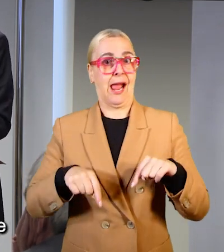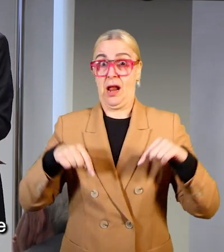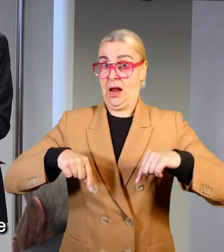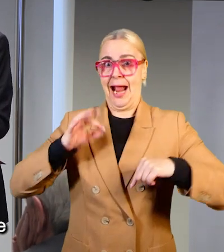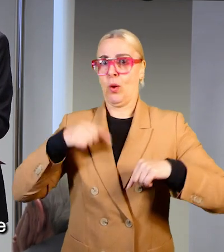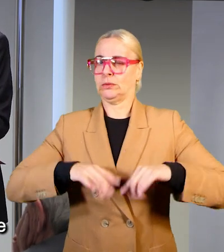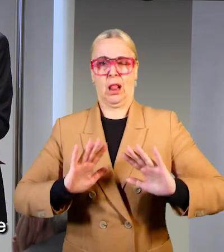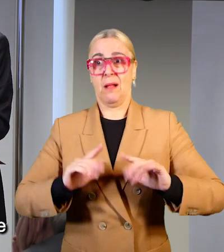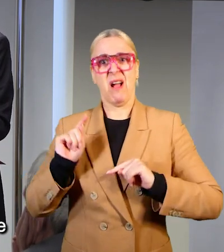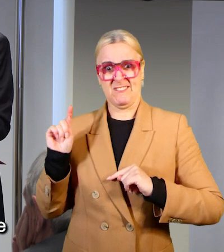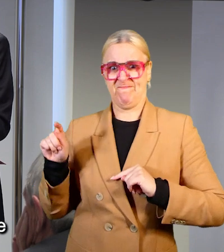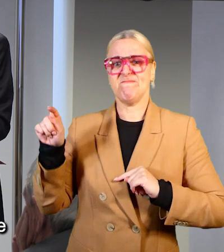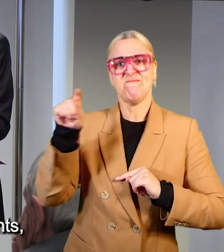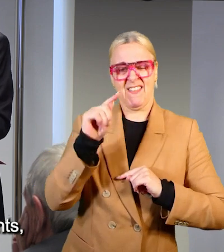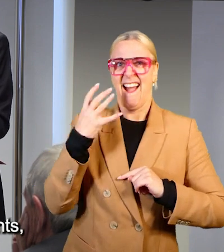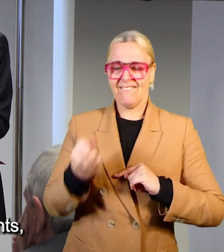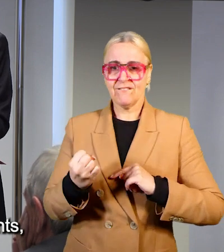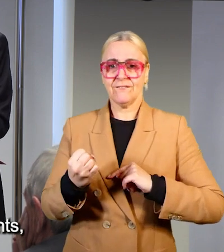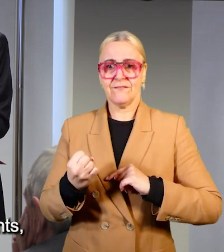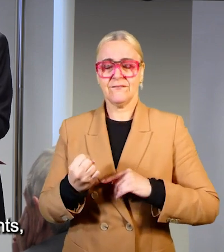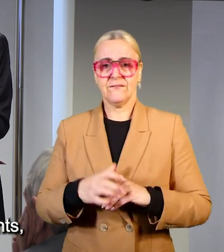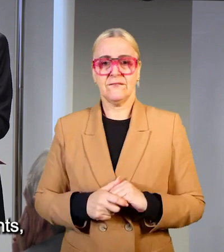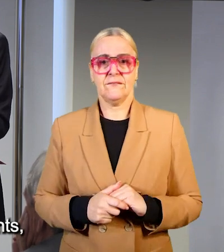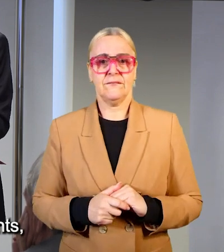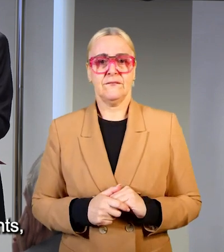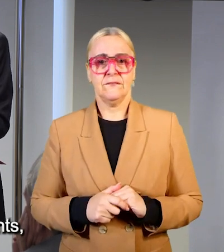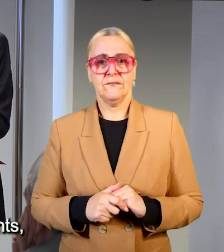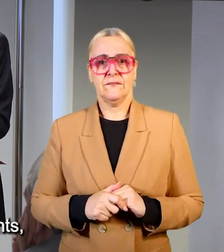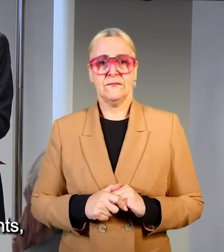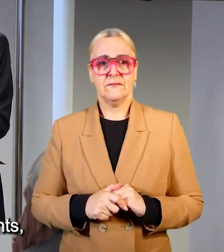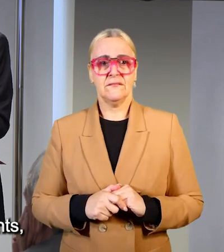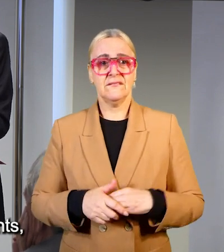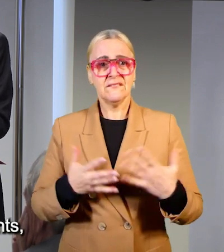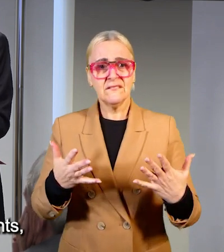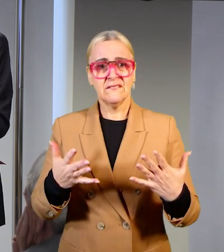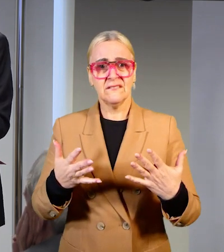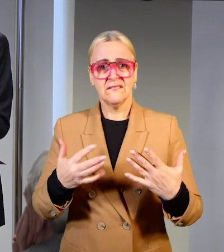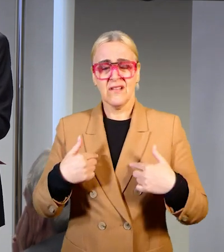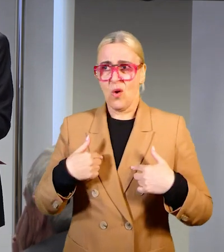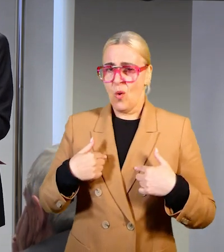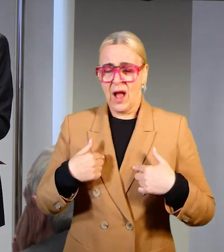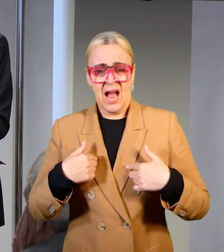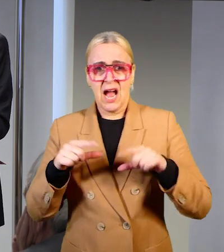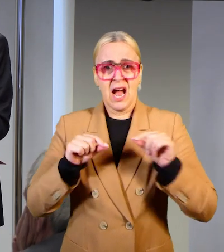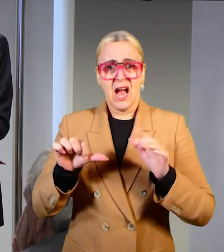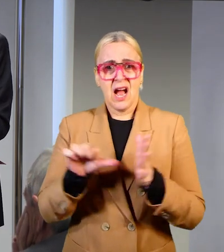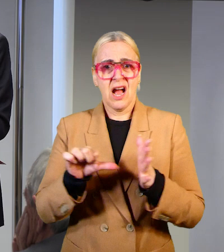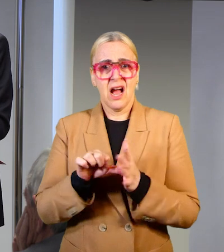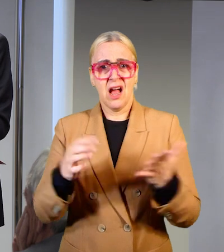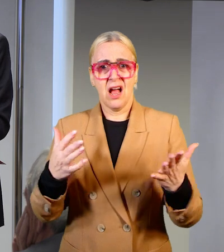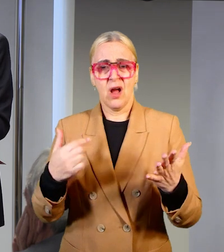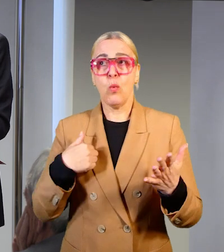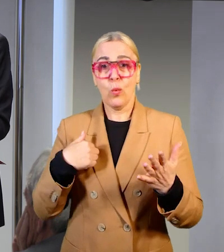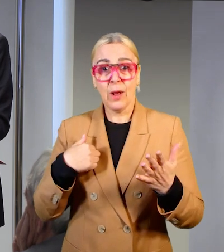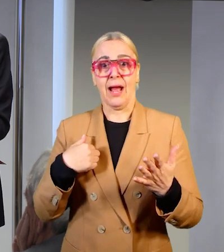Surrey that have completely unsustainable debt levels that are impacting residents. But not here, not at